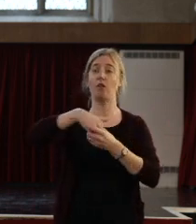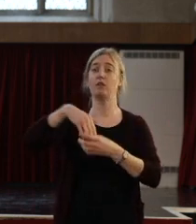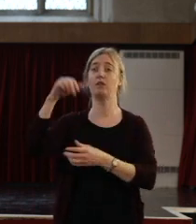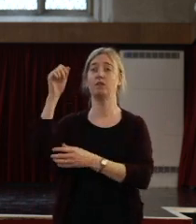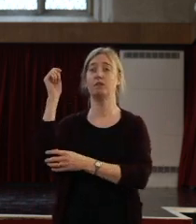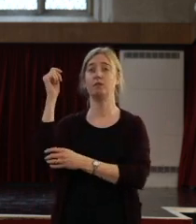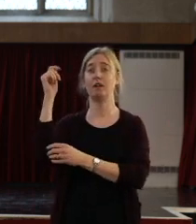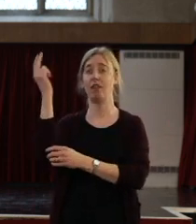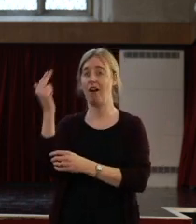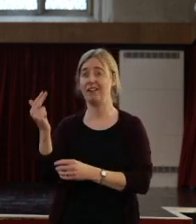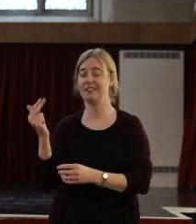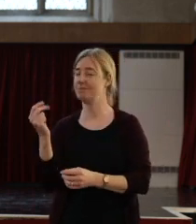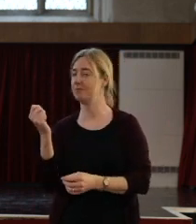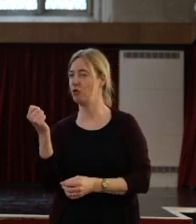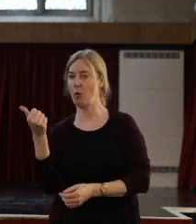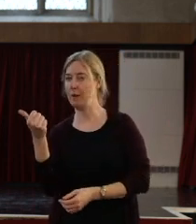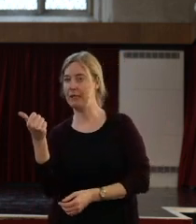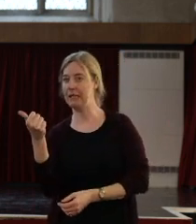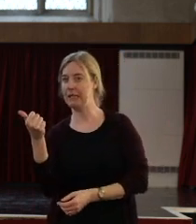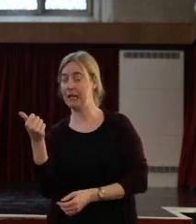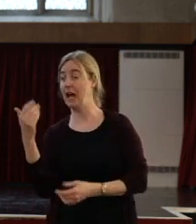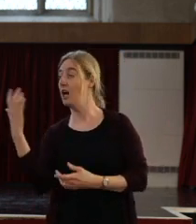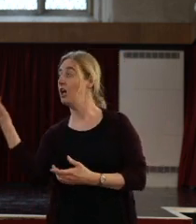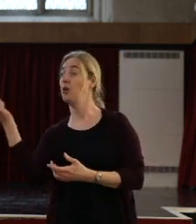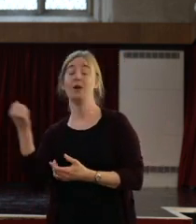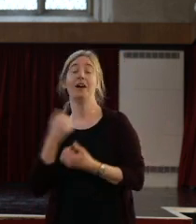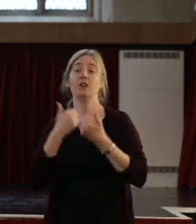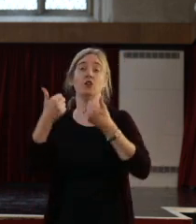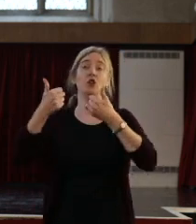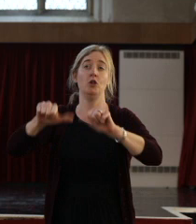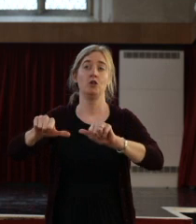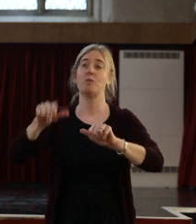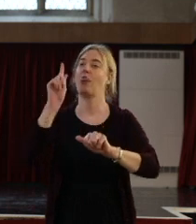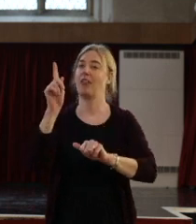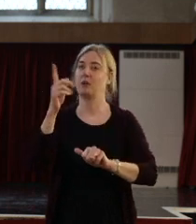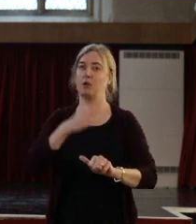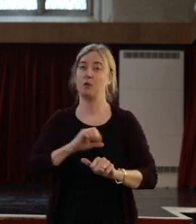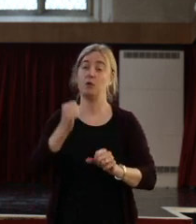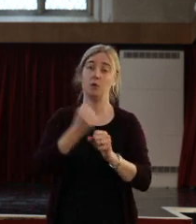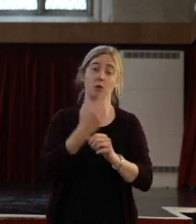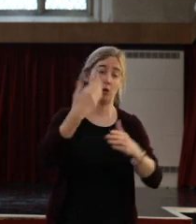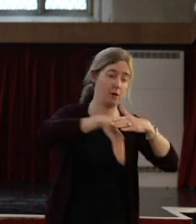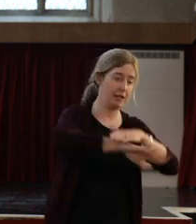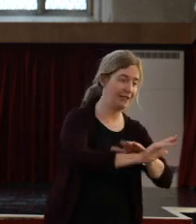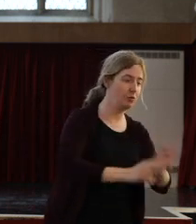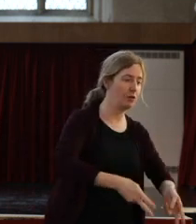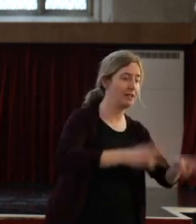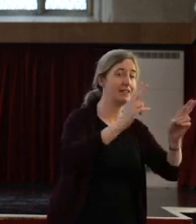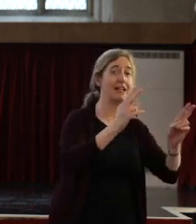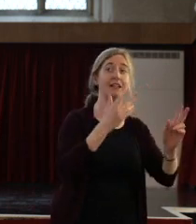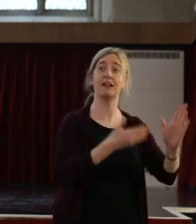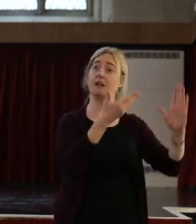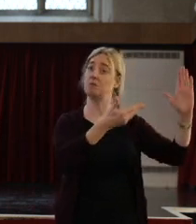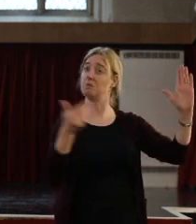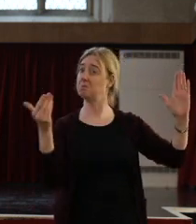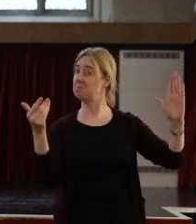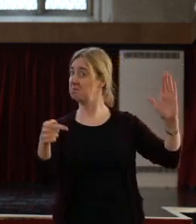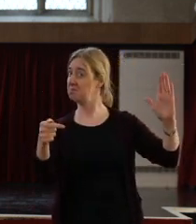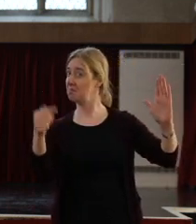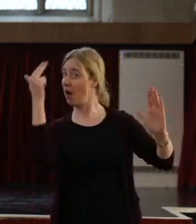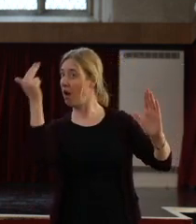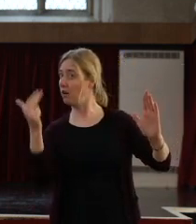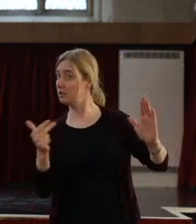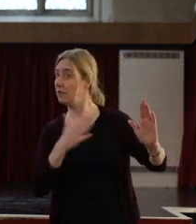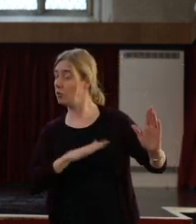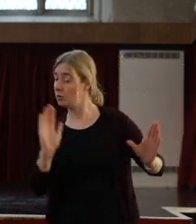answer to that, but I know that on a granular level, that's what you do. You go into the poorest estates and you say, this is the arts, and this is the path to